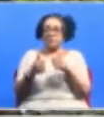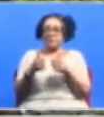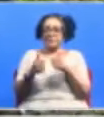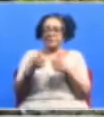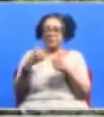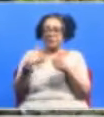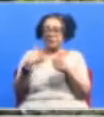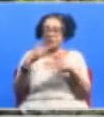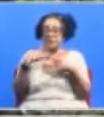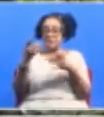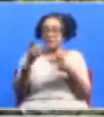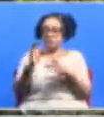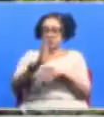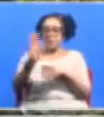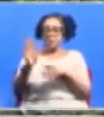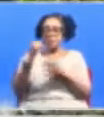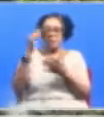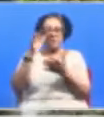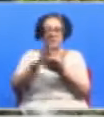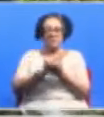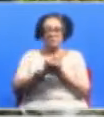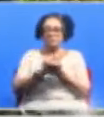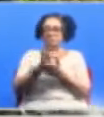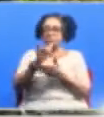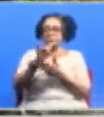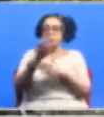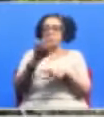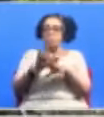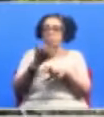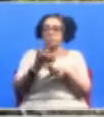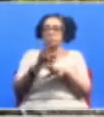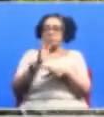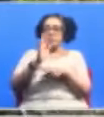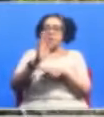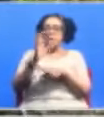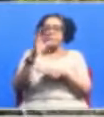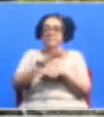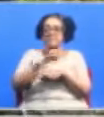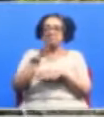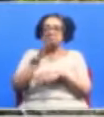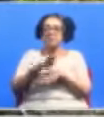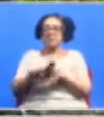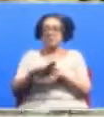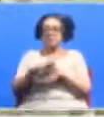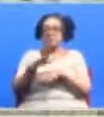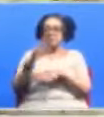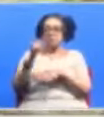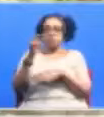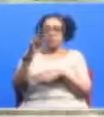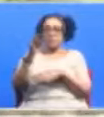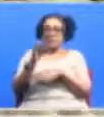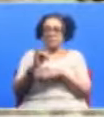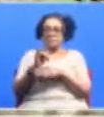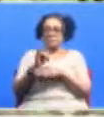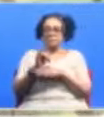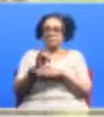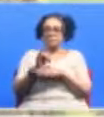them. They believe these are the bones of their missing son, Silvanus Tubei. We have done